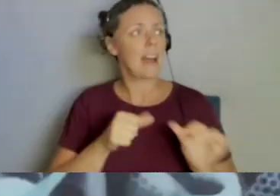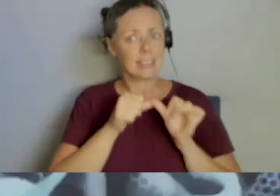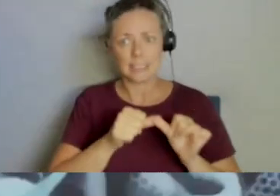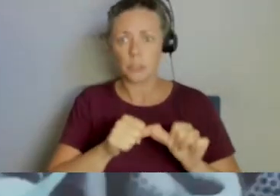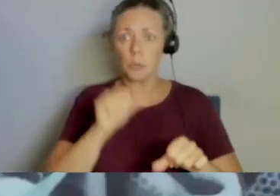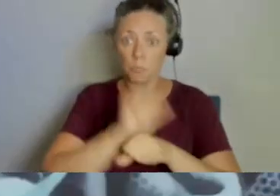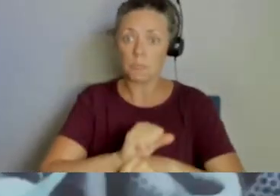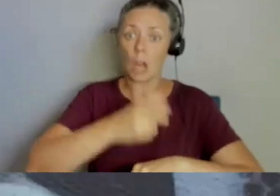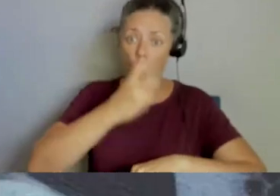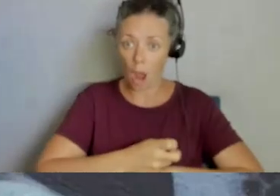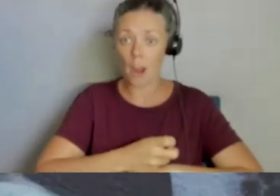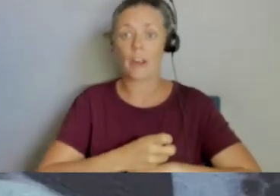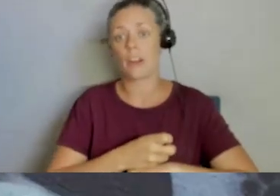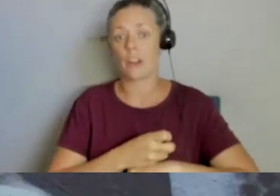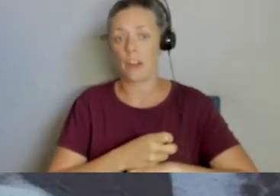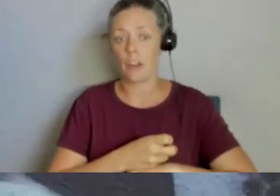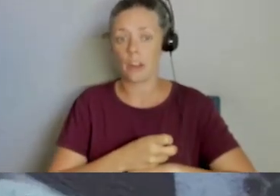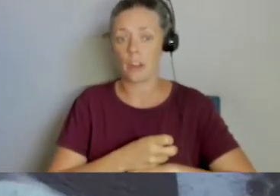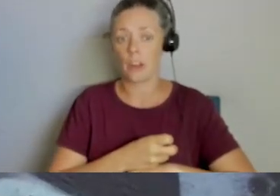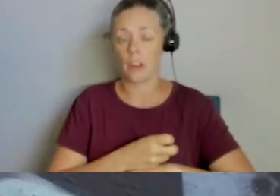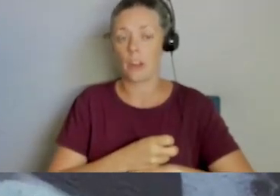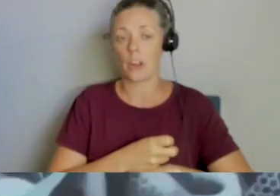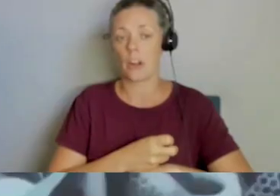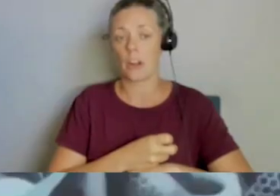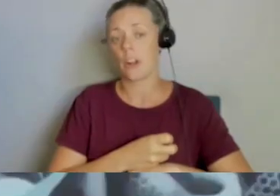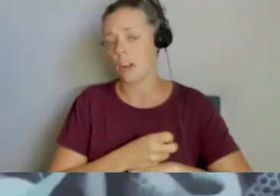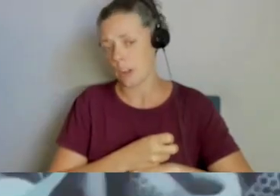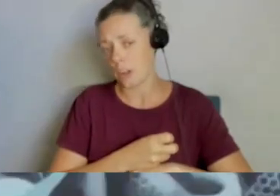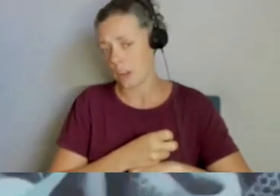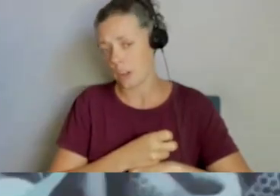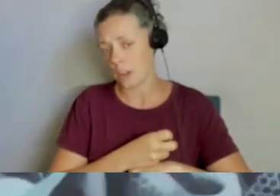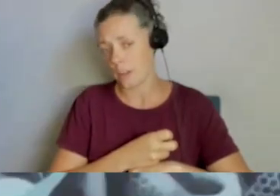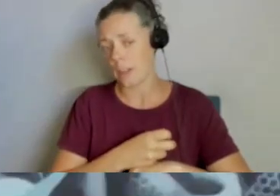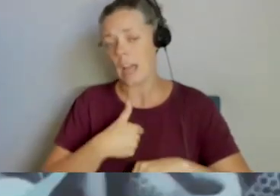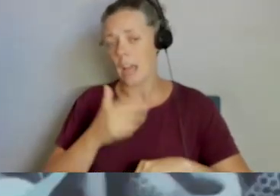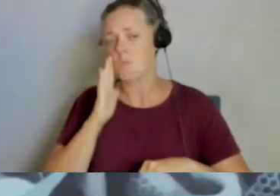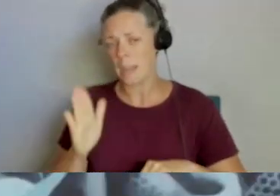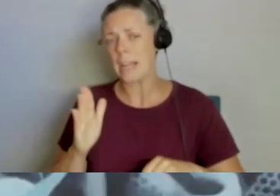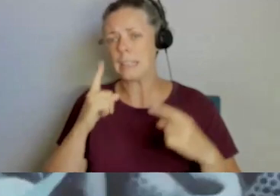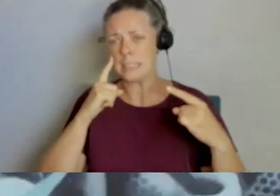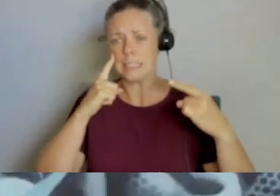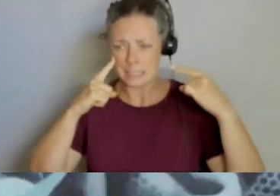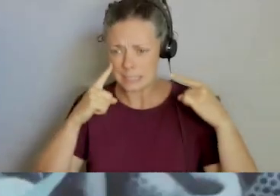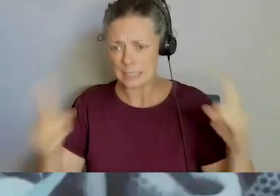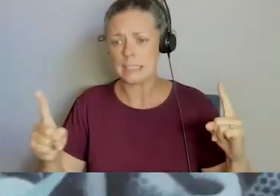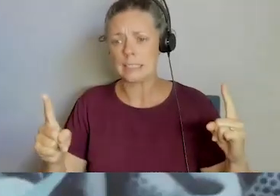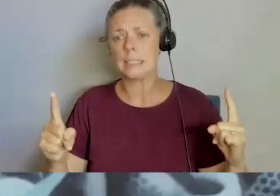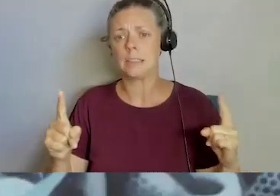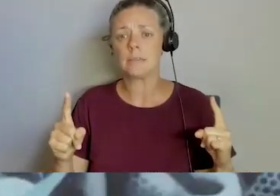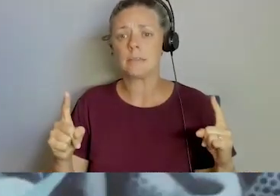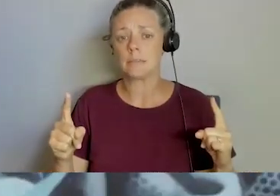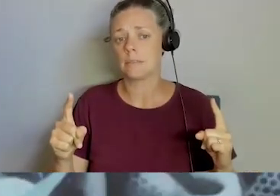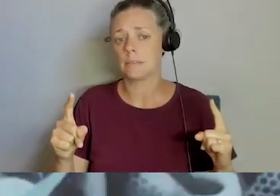every day, not letting the sickness push me back, make me stronger.